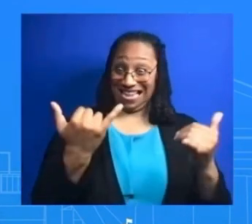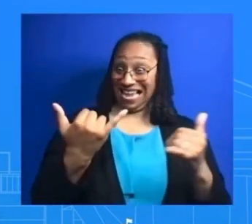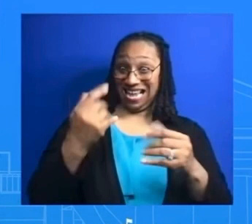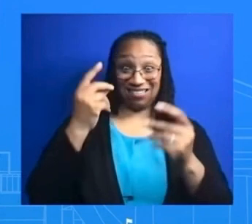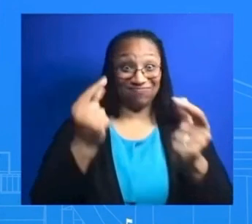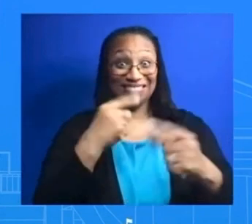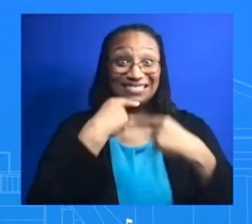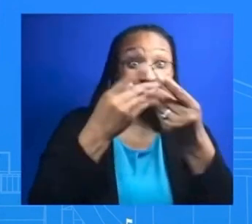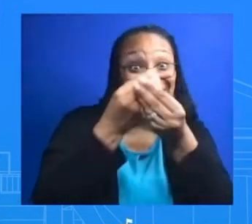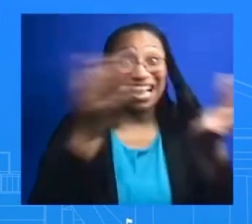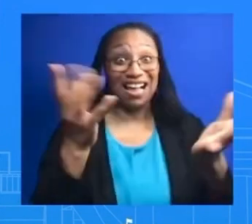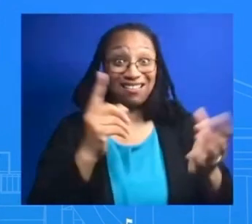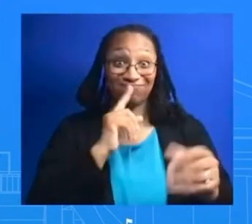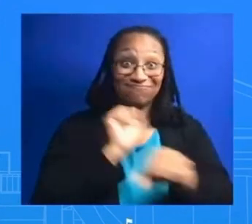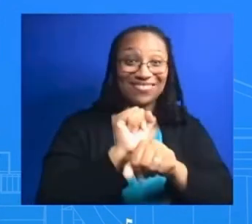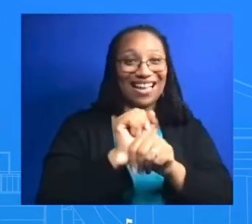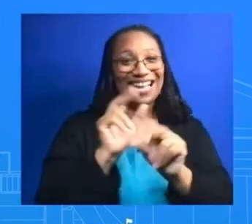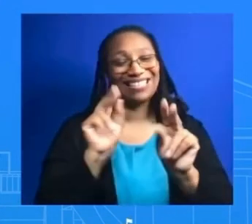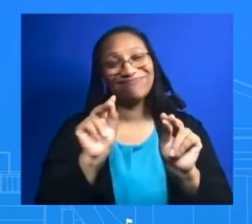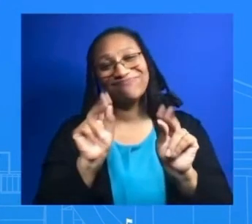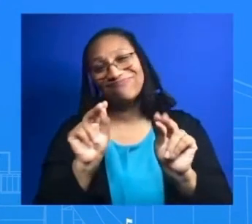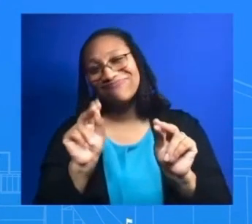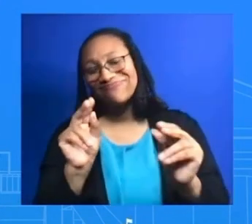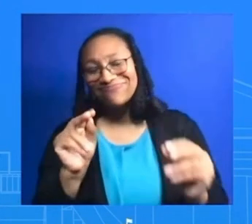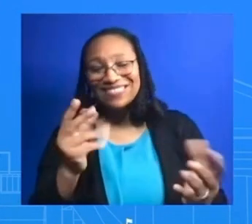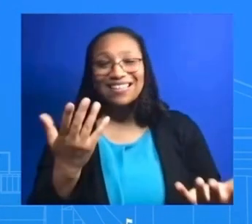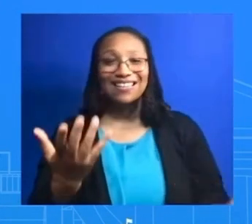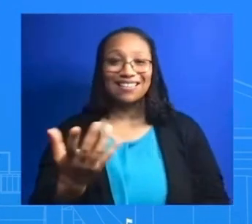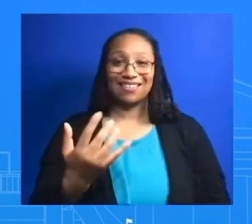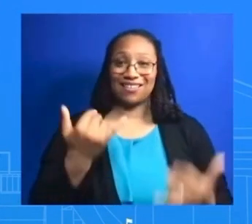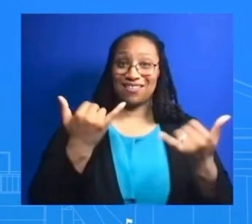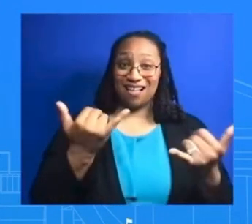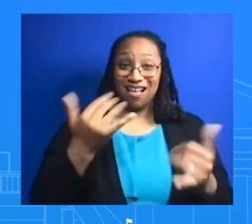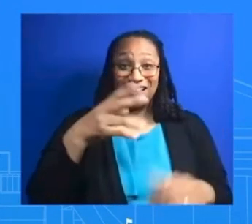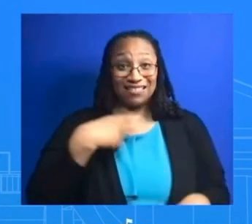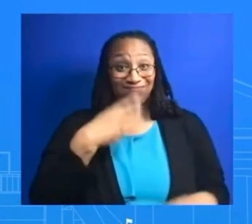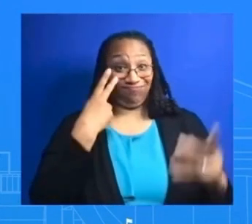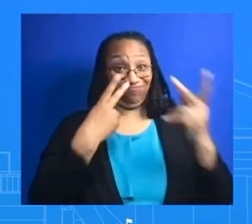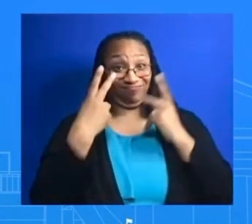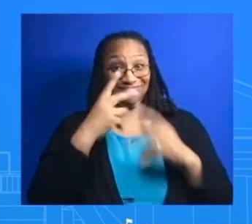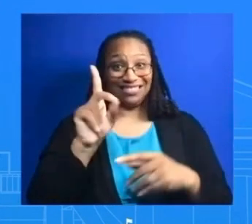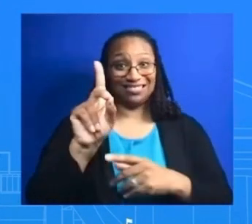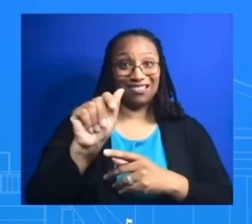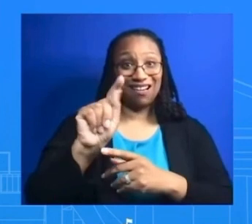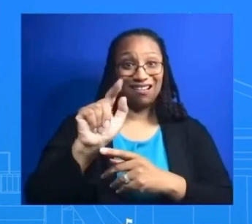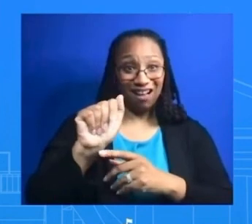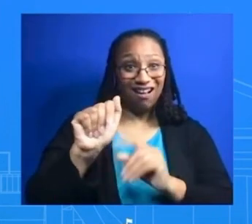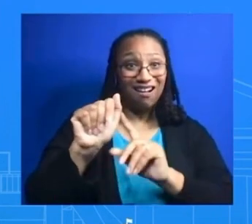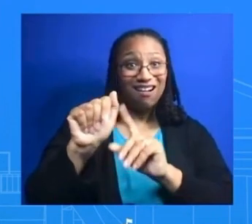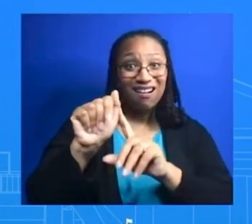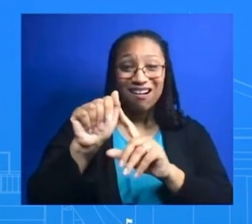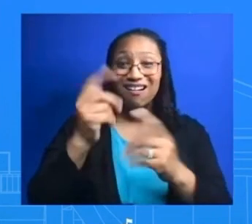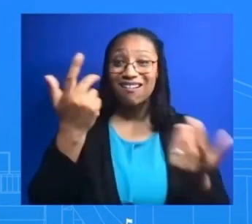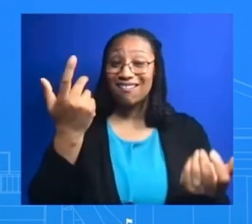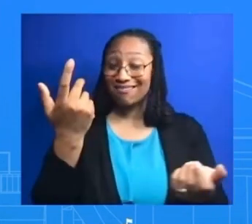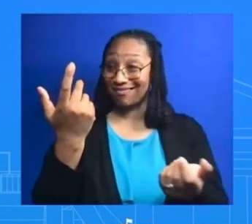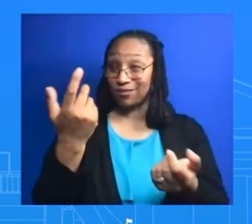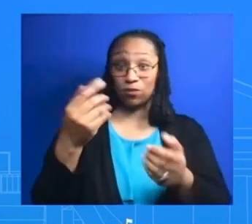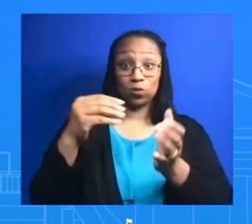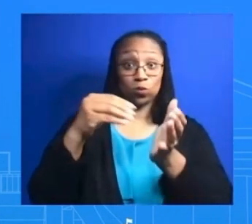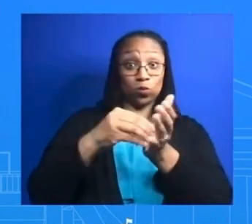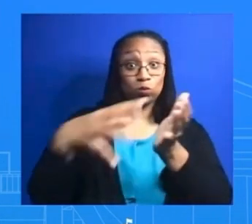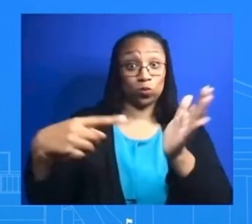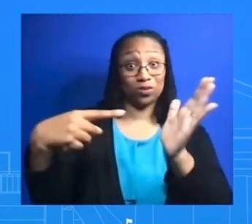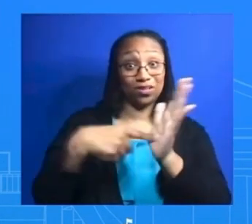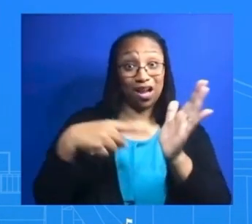we have seen the data about the disparate impact of student loan debt, right? That black borrowers tend to have